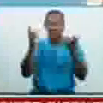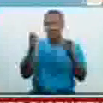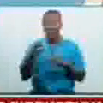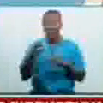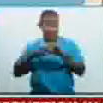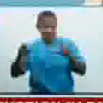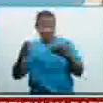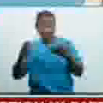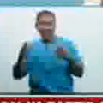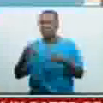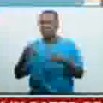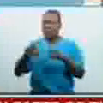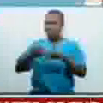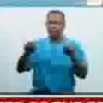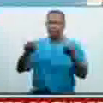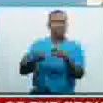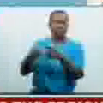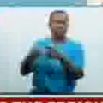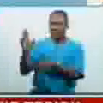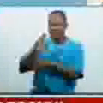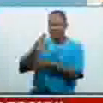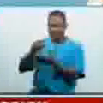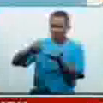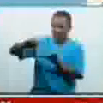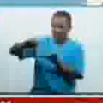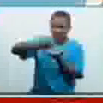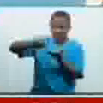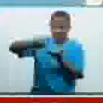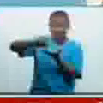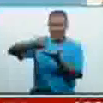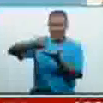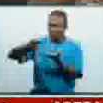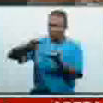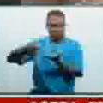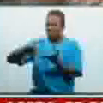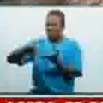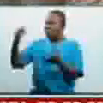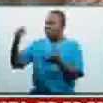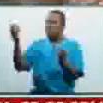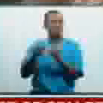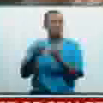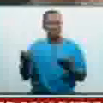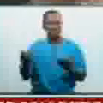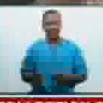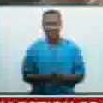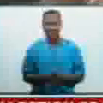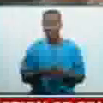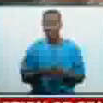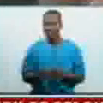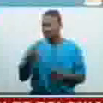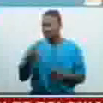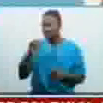as relay stations and used those records, no longer needed them. A little over 20 years